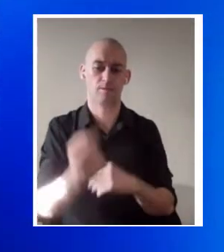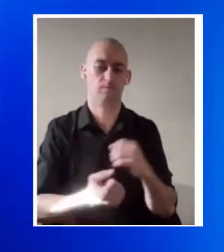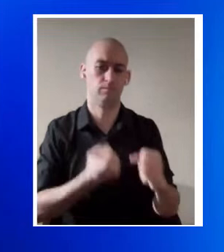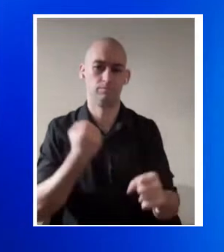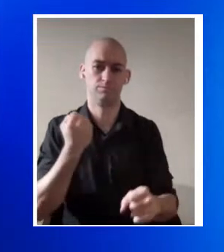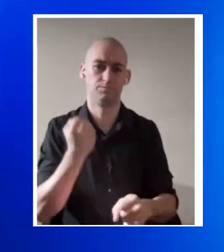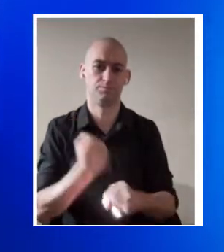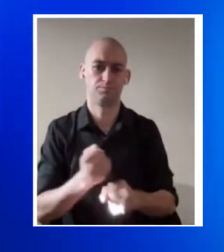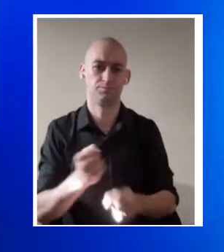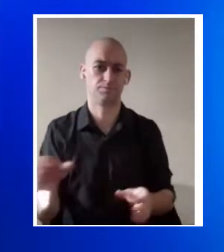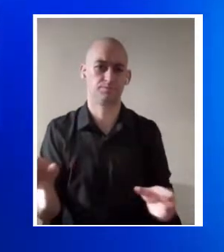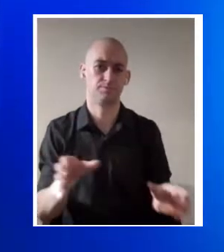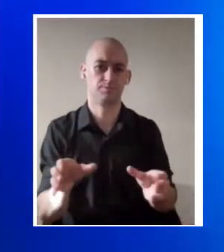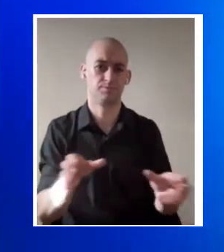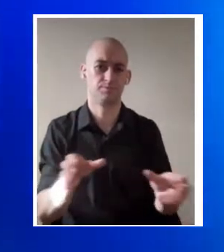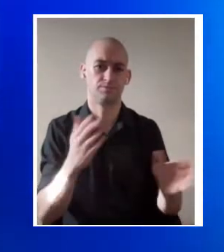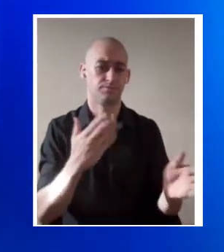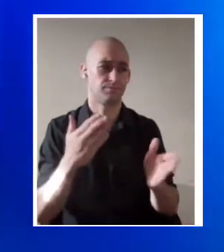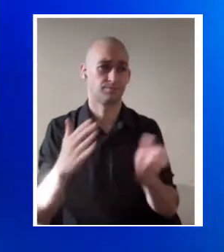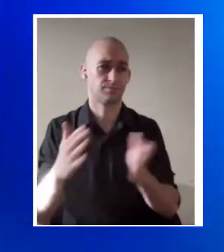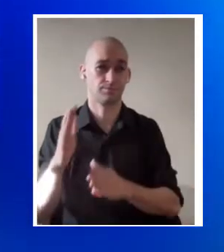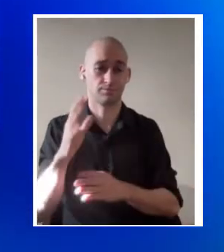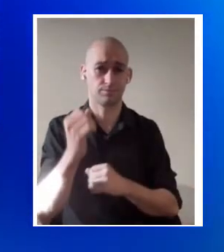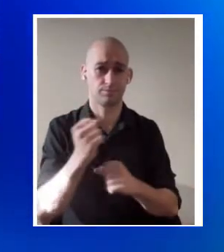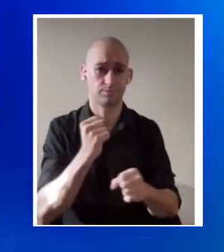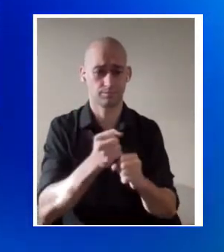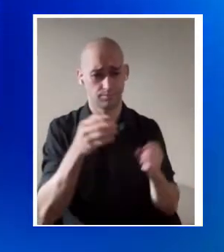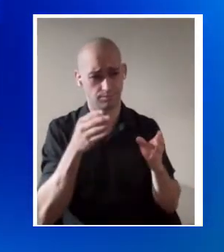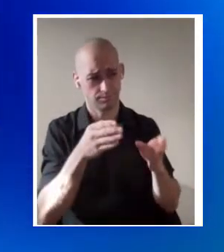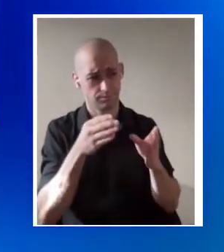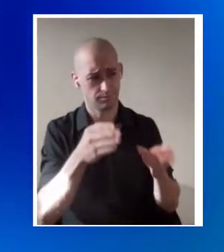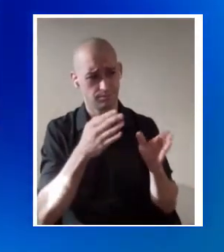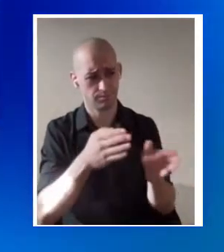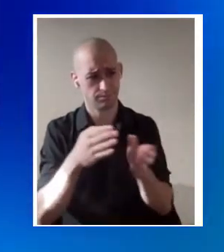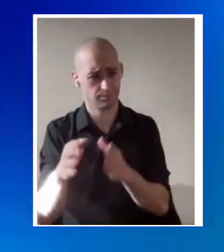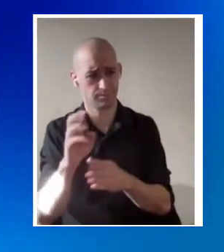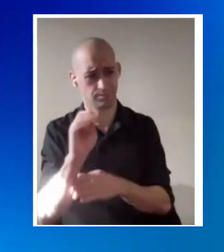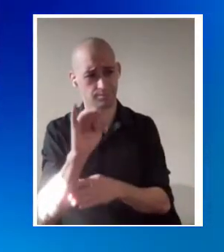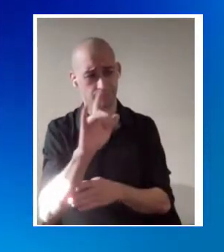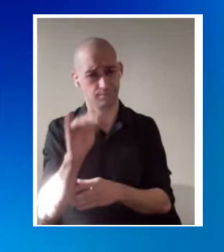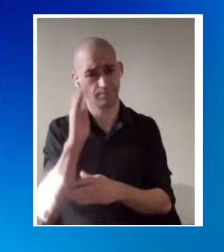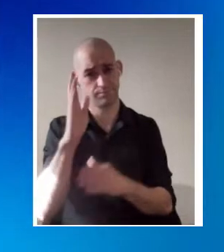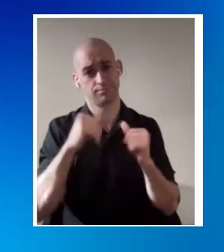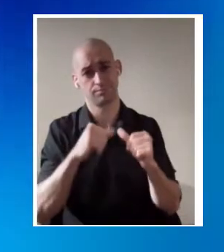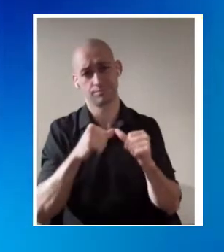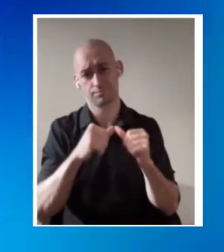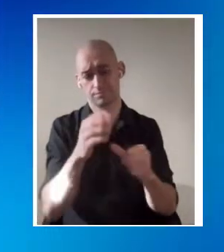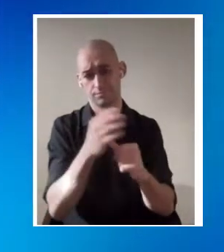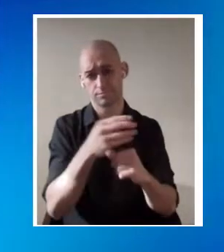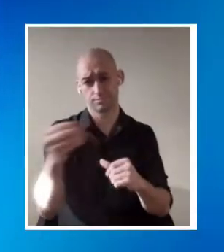5-year Consolidated Plan. Emily will continue with the next section of our presentation.